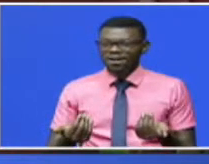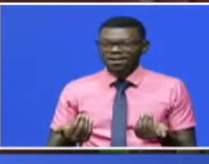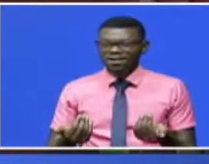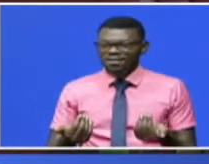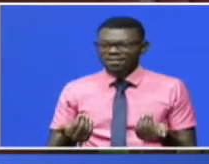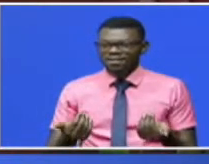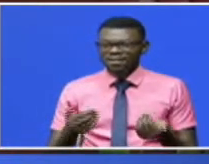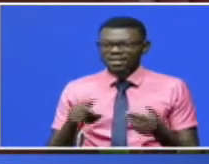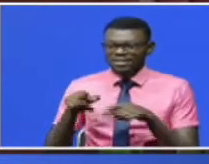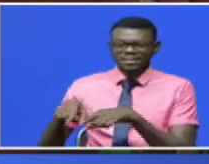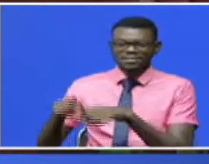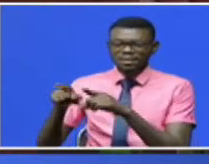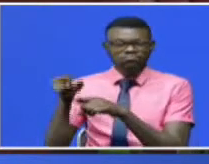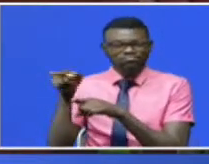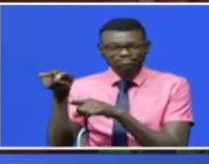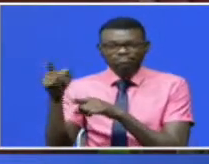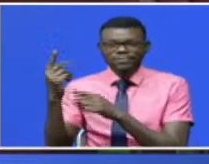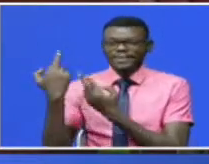only the mandate